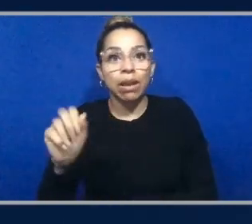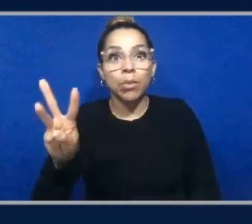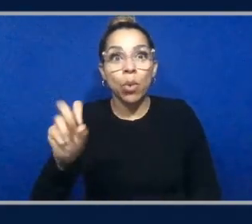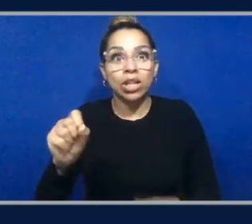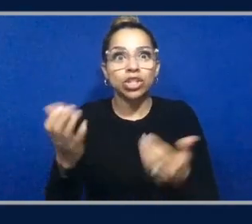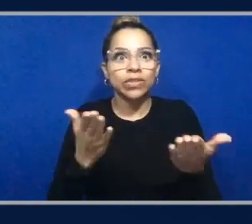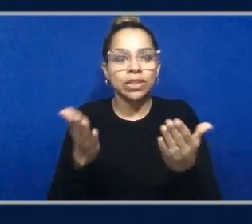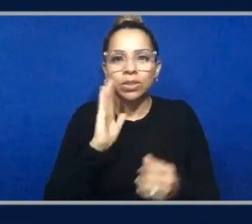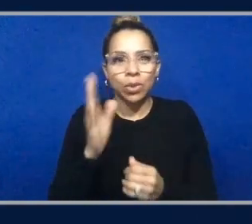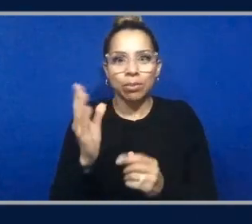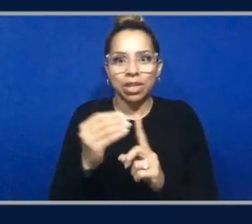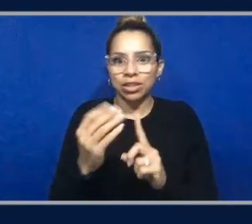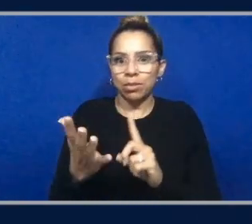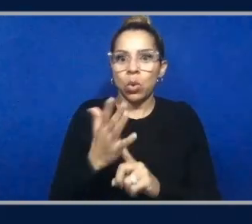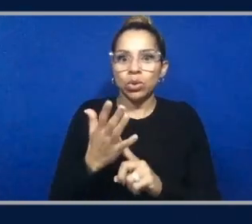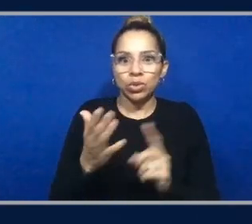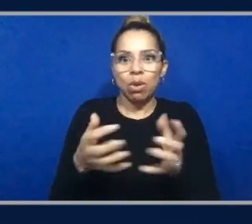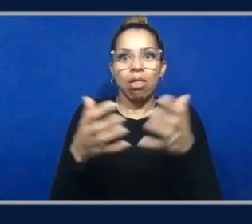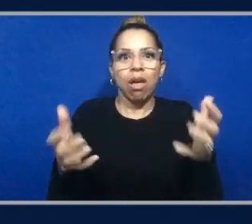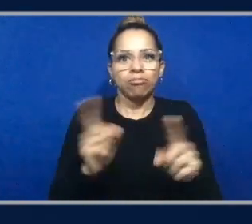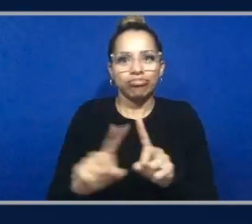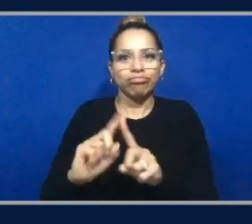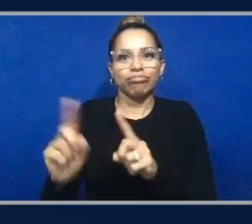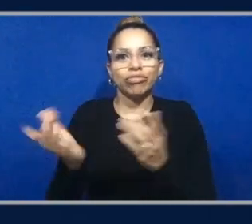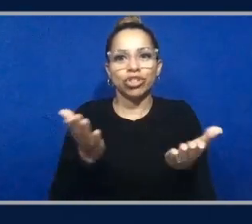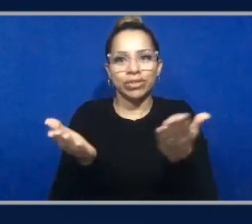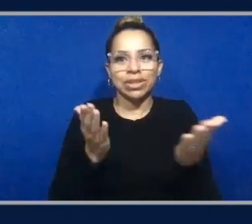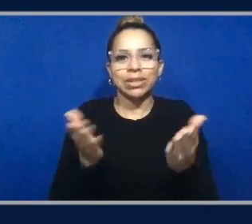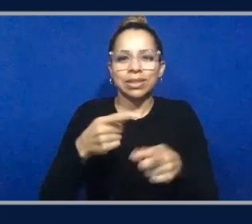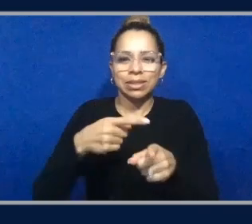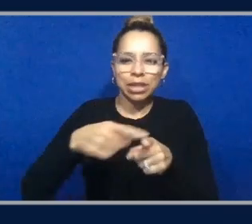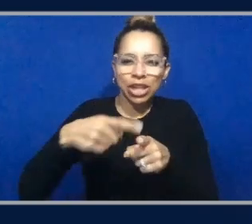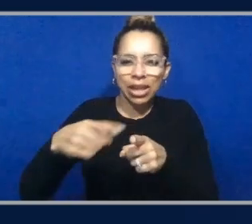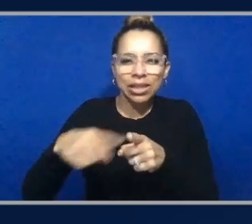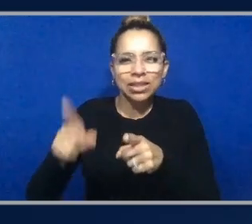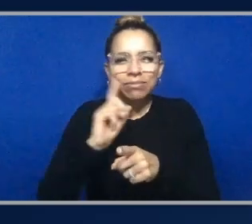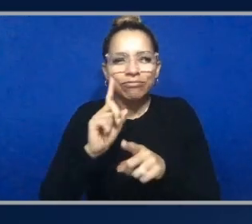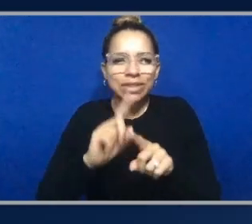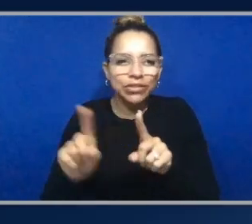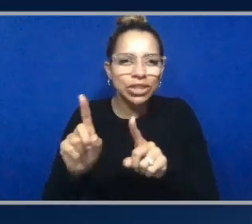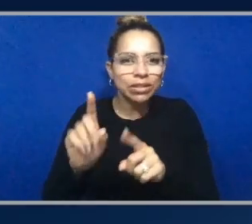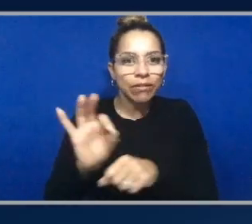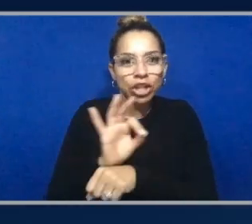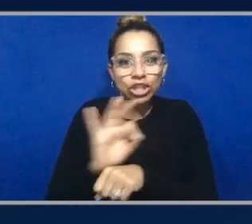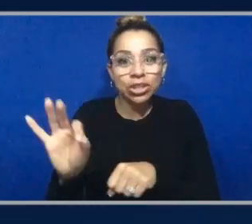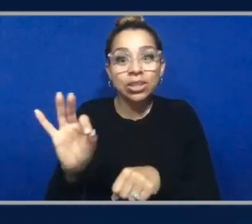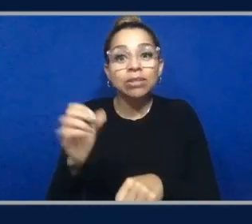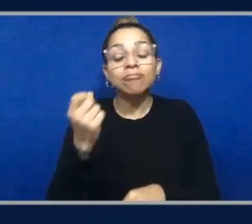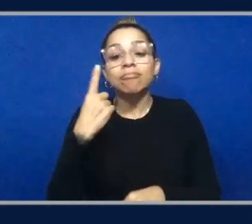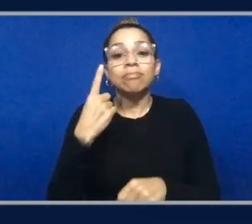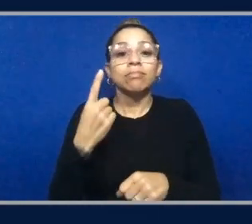are specialized for certain types of functionality. And within an organization, you've personas that have different